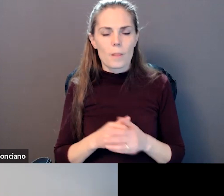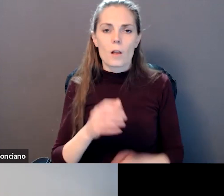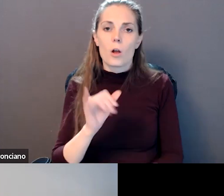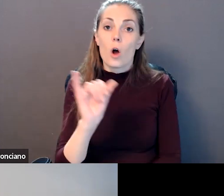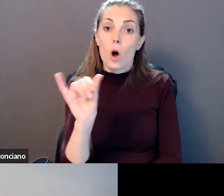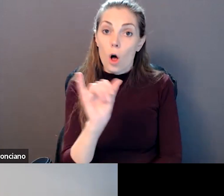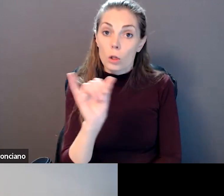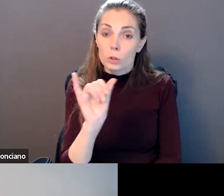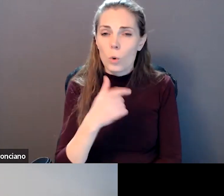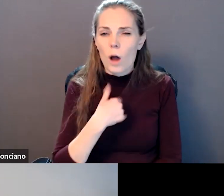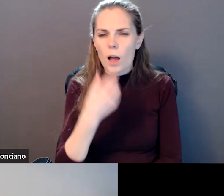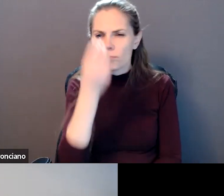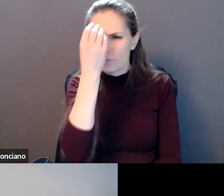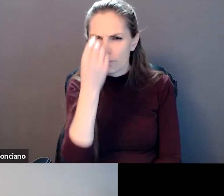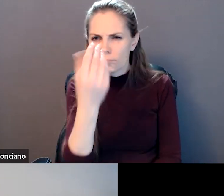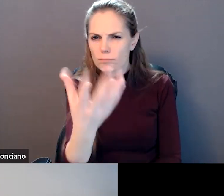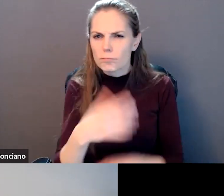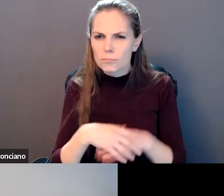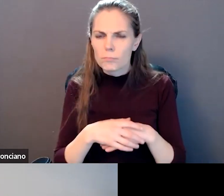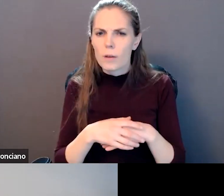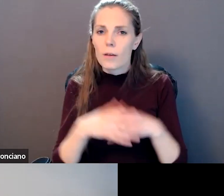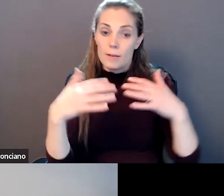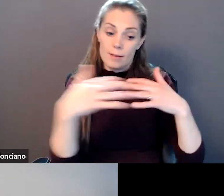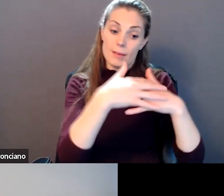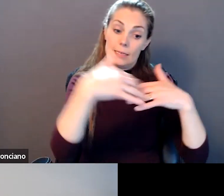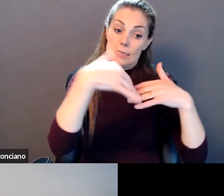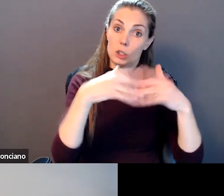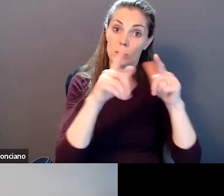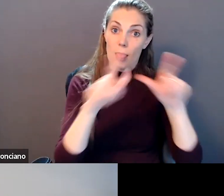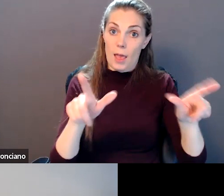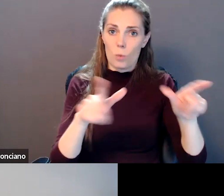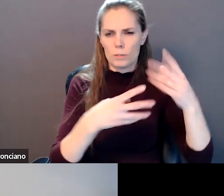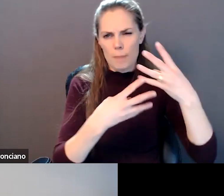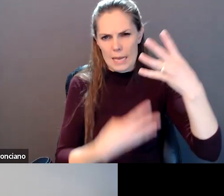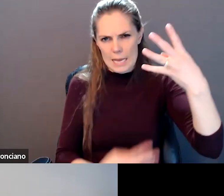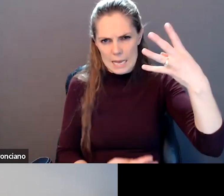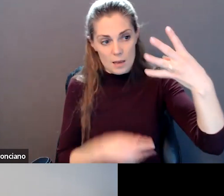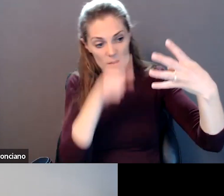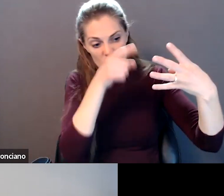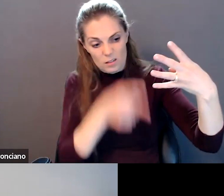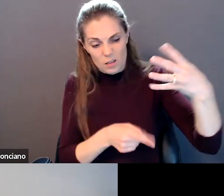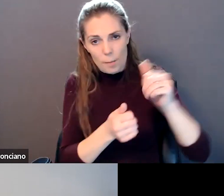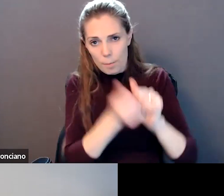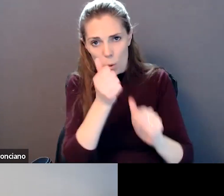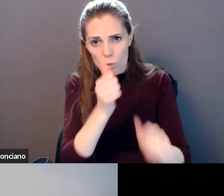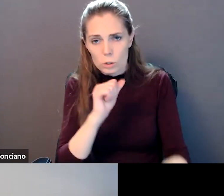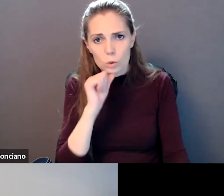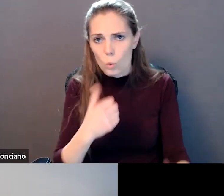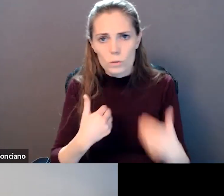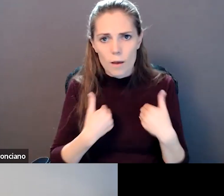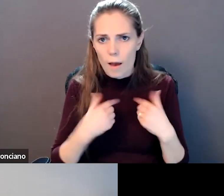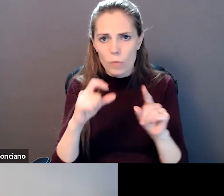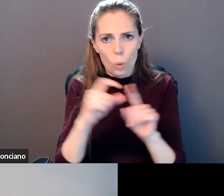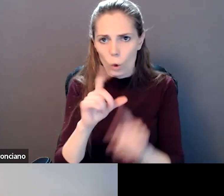word disability. And as a result, the concept of exclusion is not there.